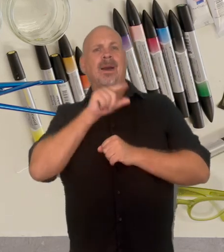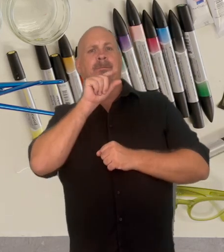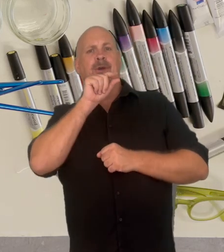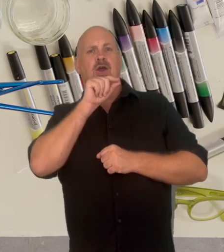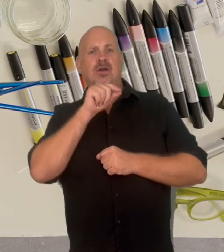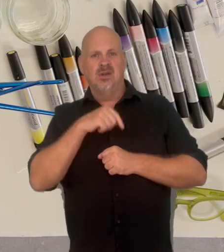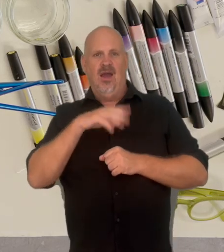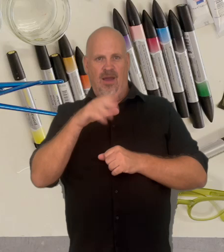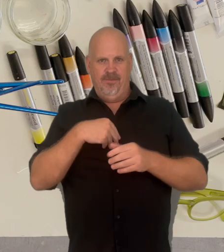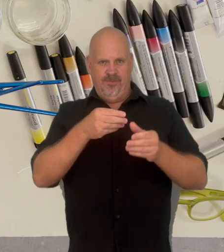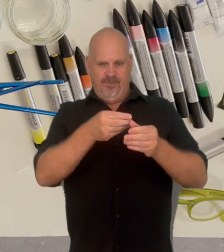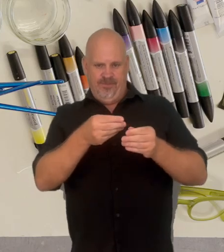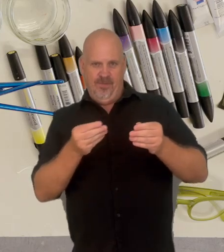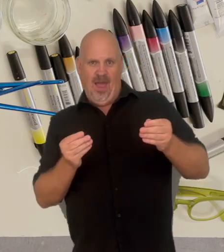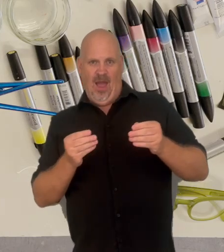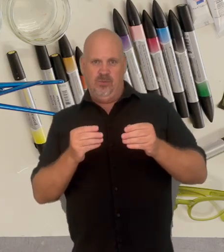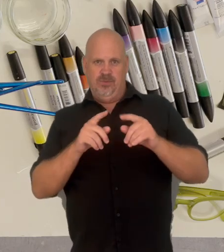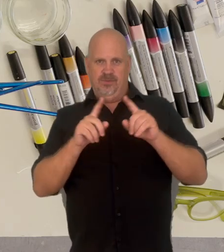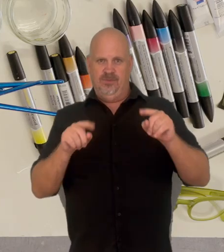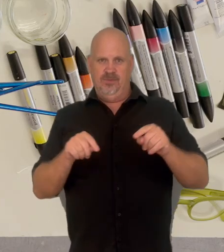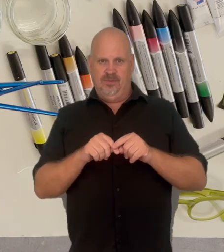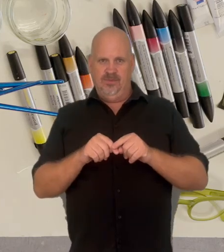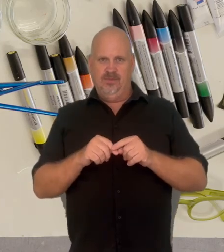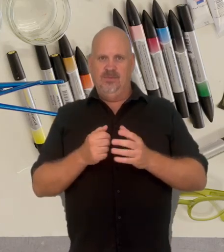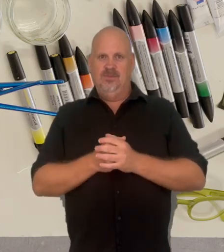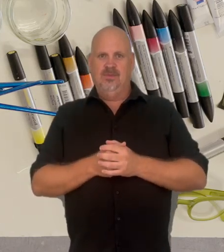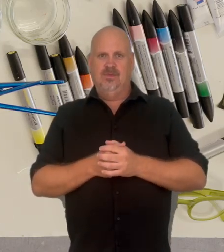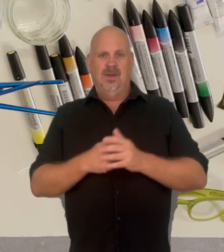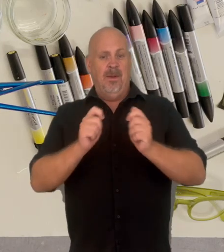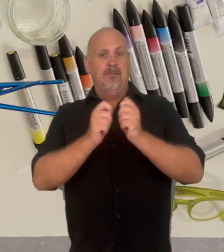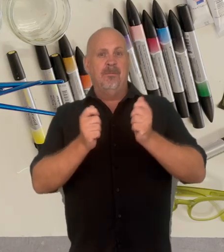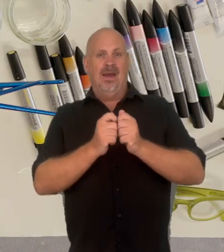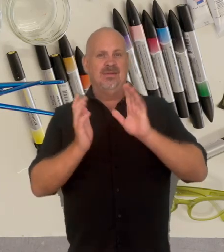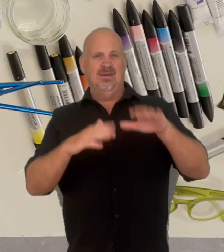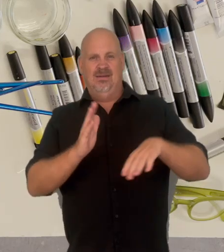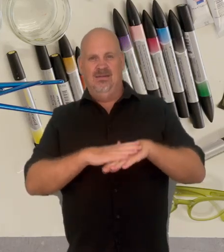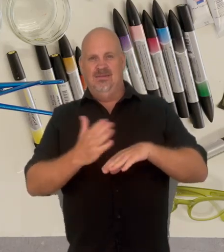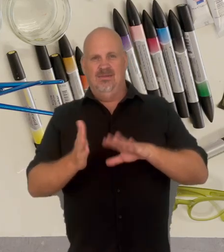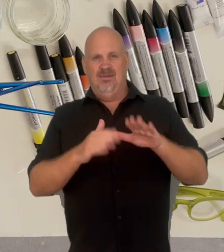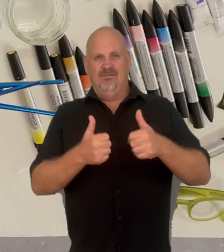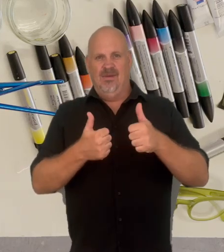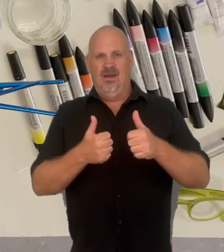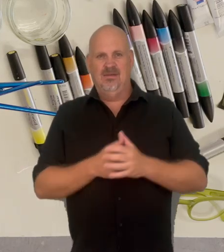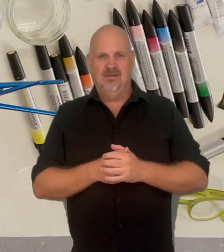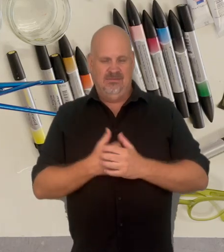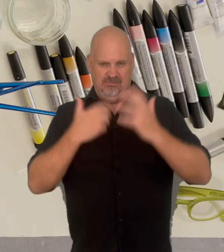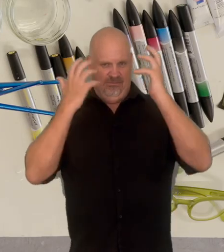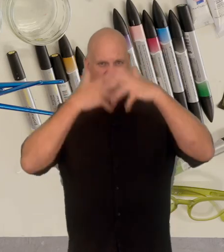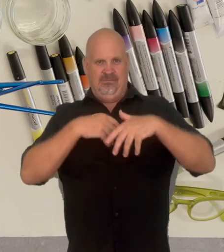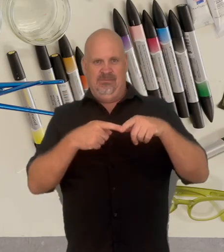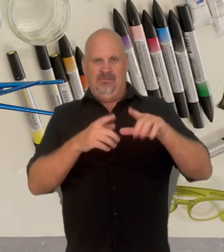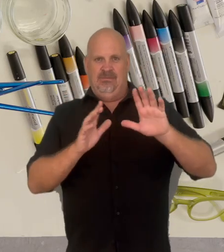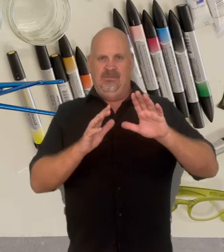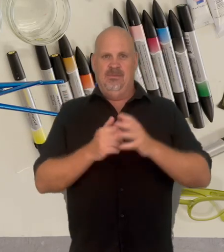out of the book. So I'm not that bothered about the magazine. And it's okay, we're not getting too concerned. You can either